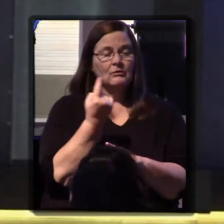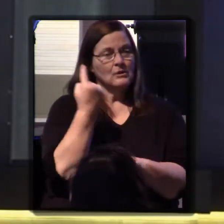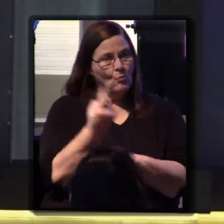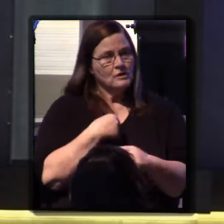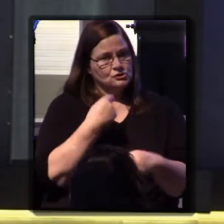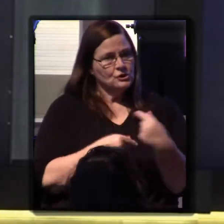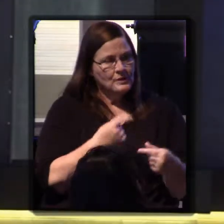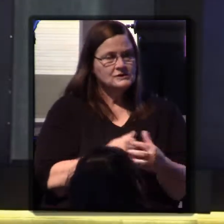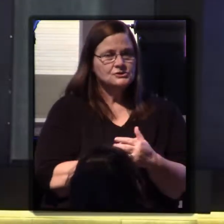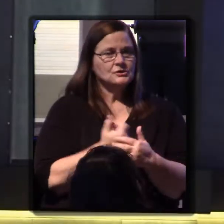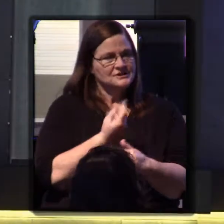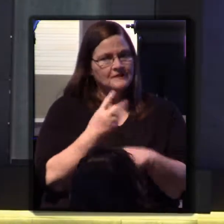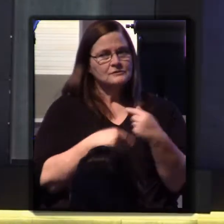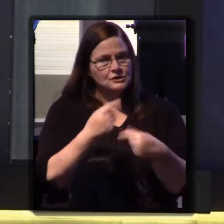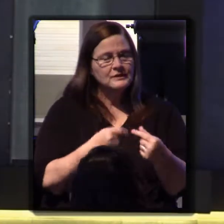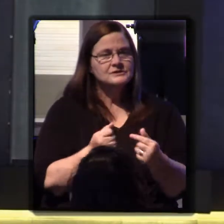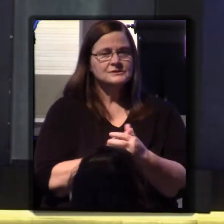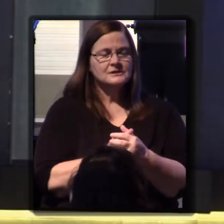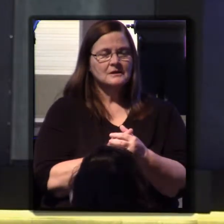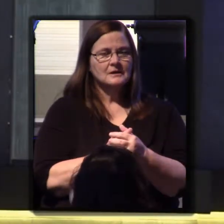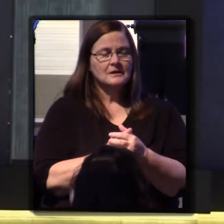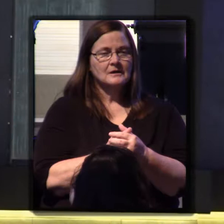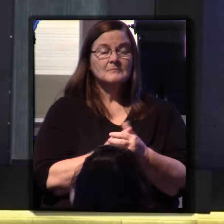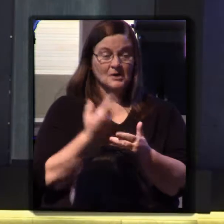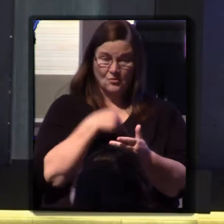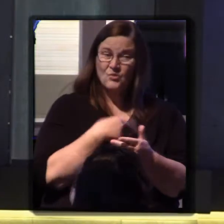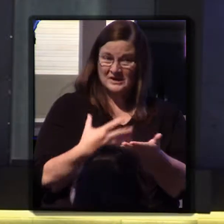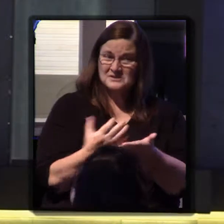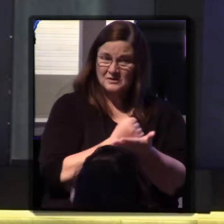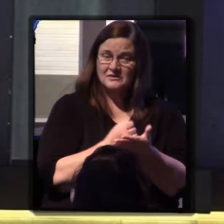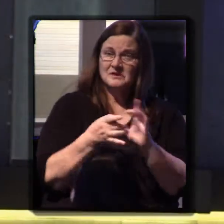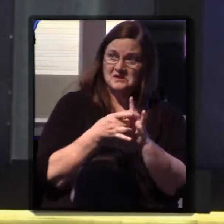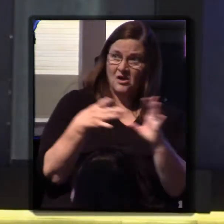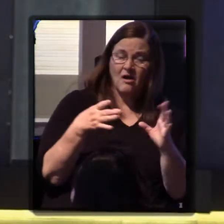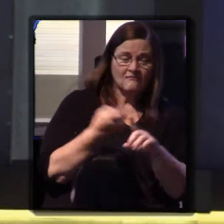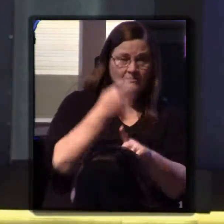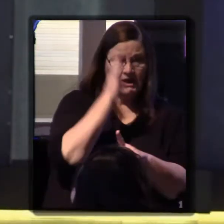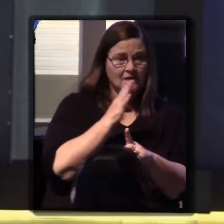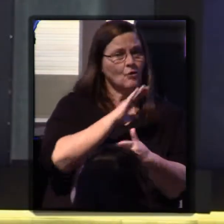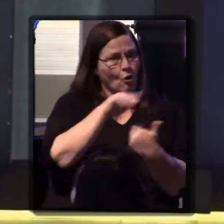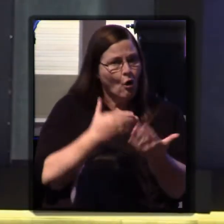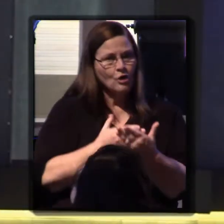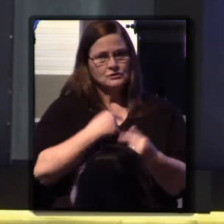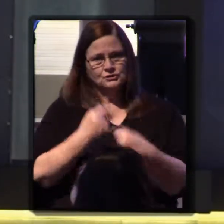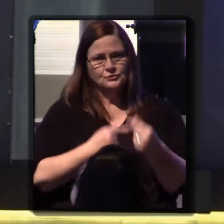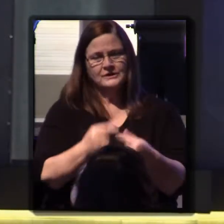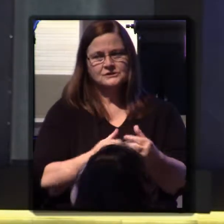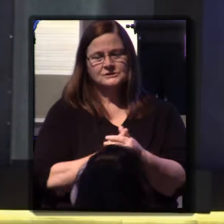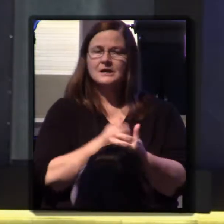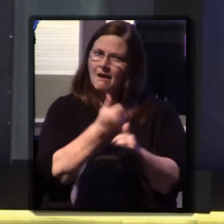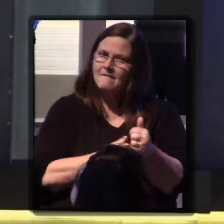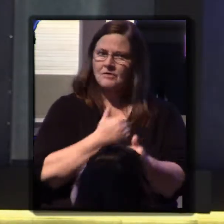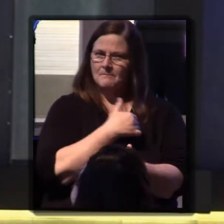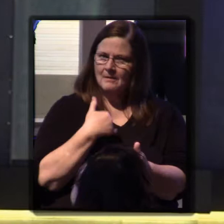cut off from God, not just one generation or several generations, but we deserve to be cut off from God for